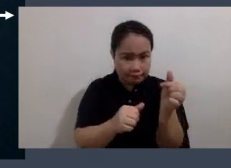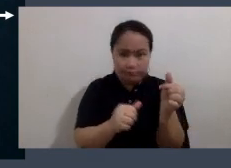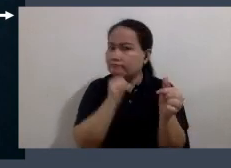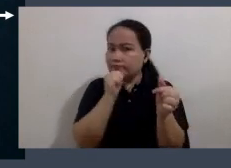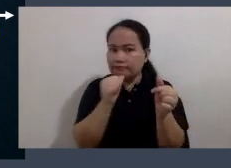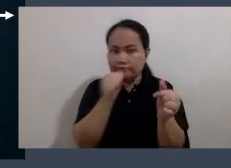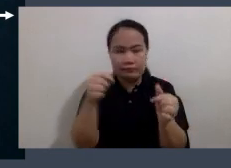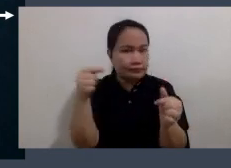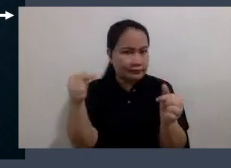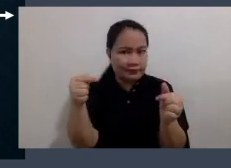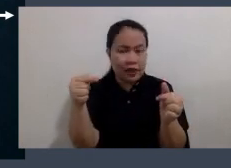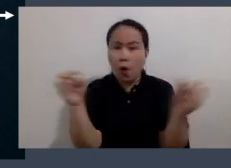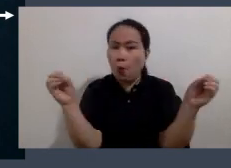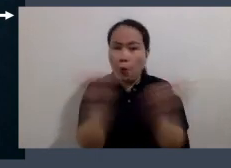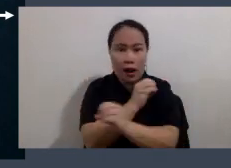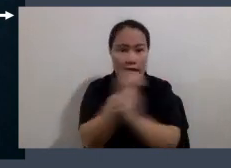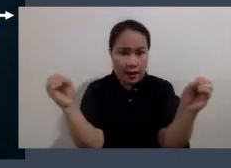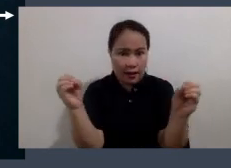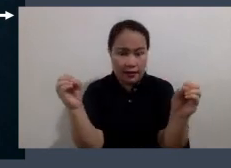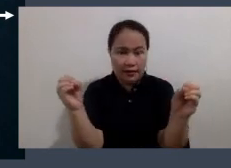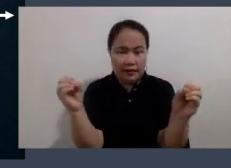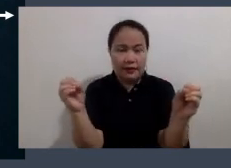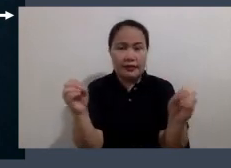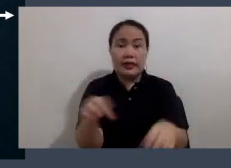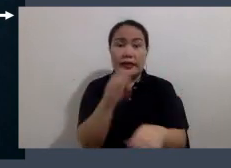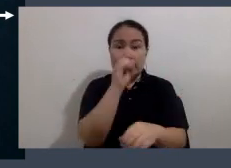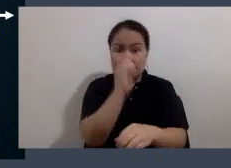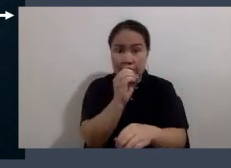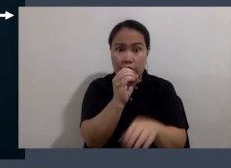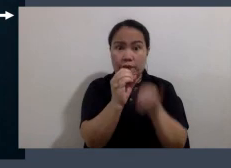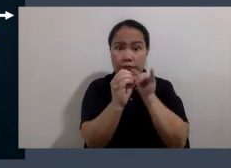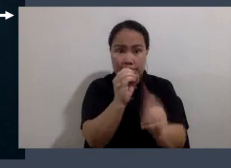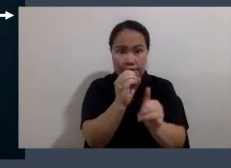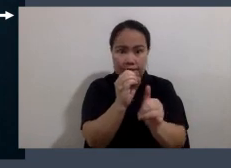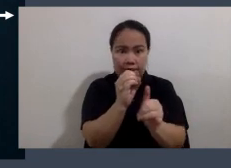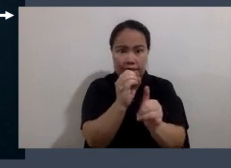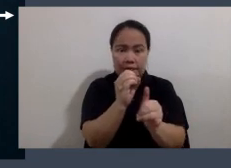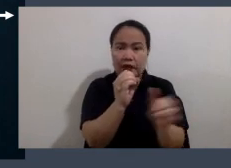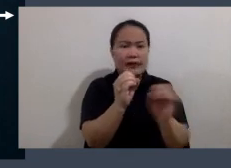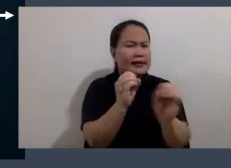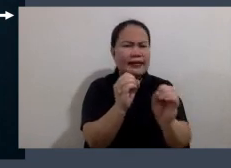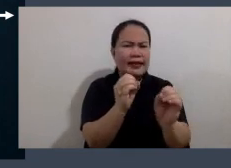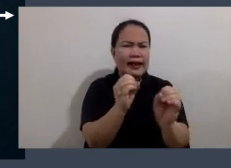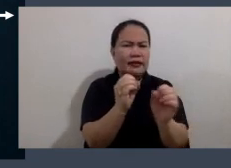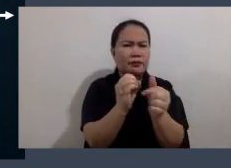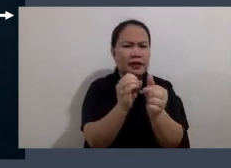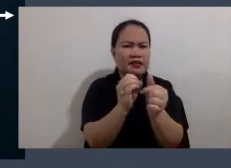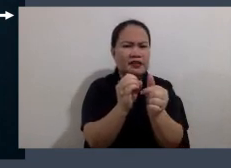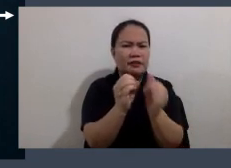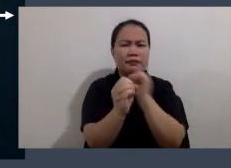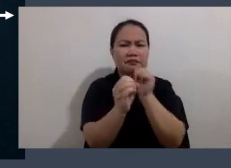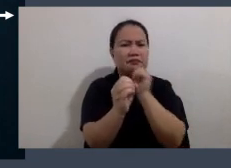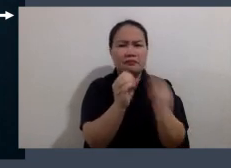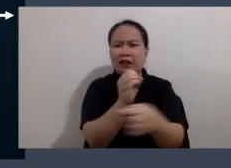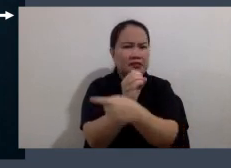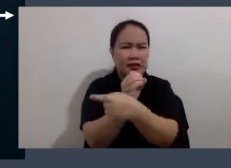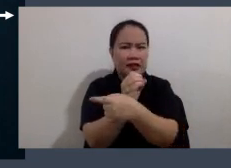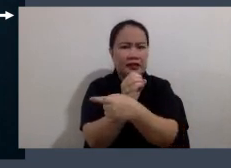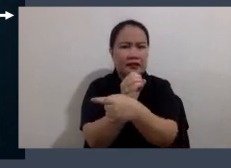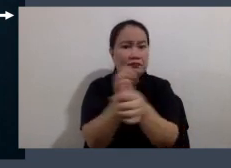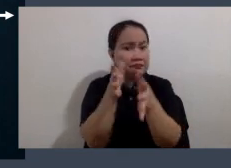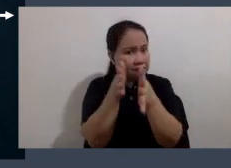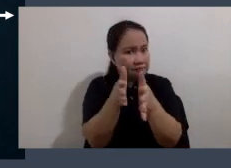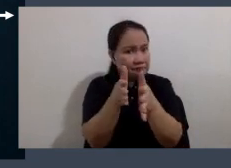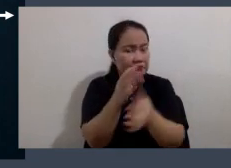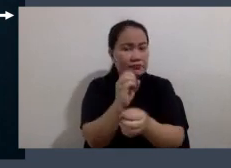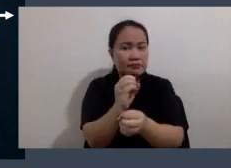tinanong kung positive or negative siya, wala siya sa dalawa. Ang 0 ay hindi positive integer, hindi rin siya negative